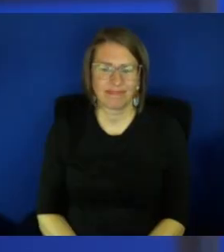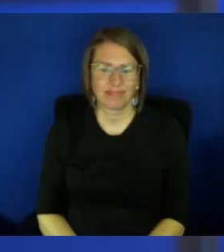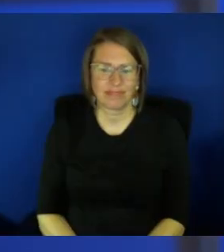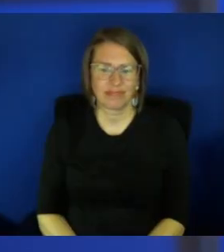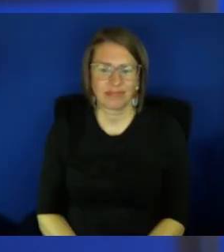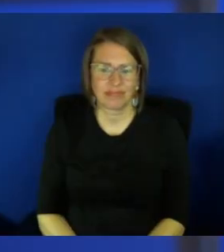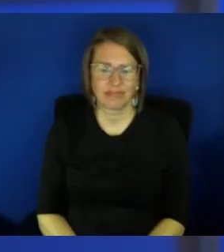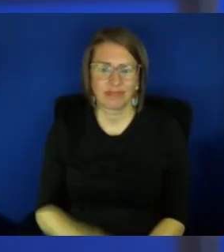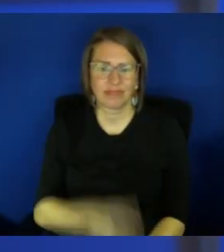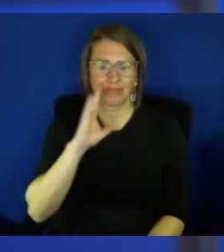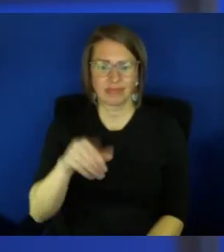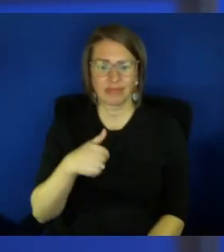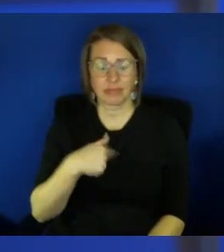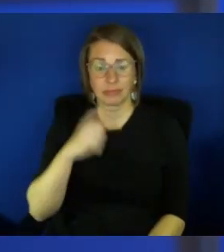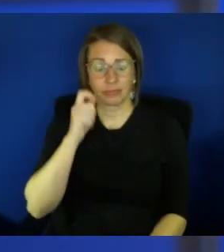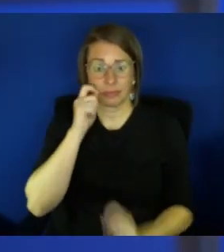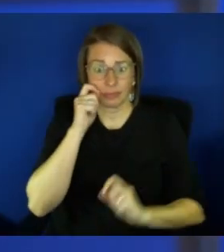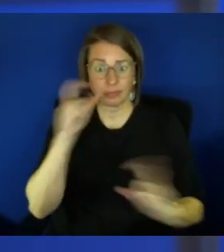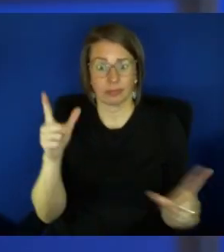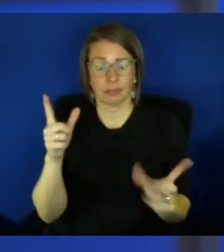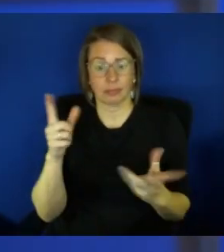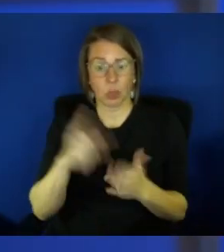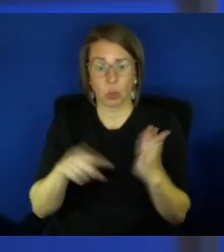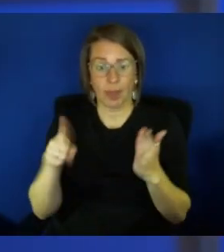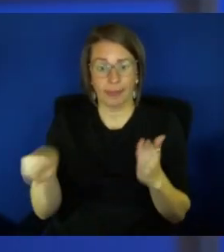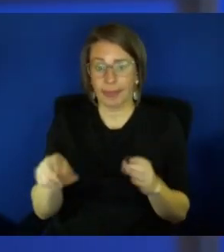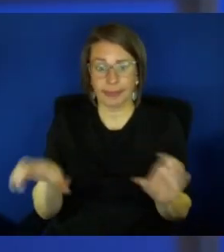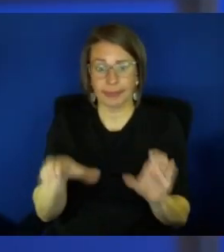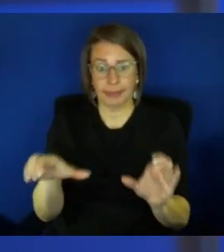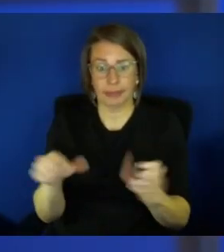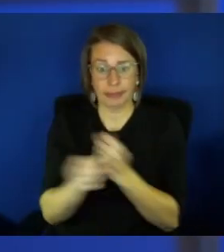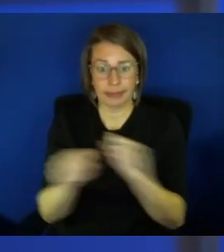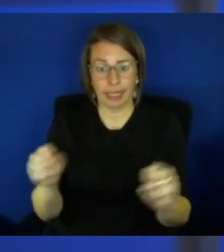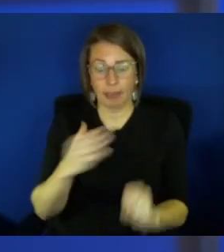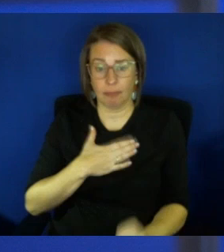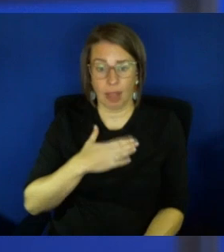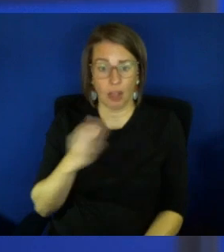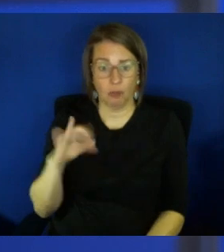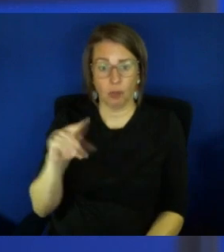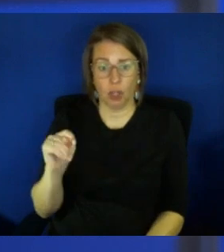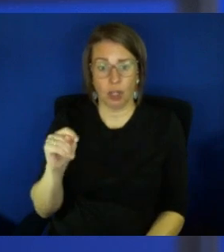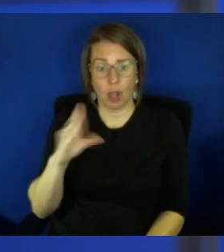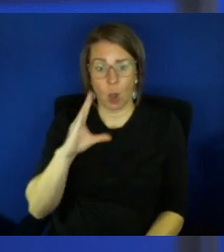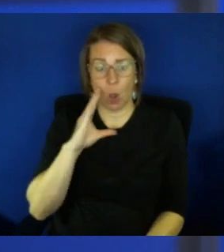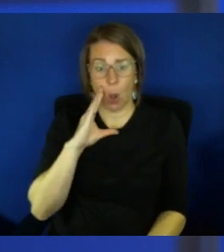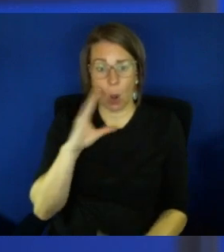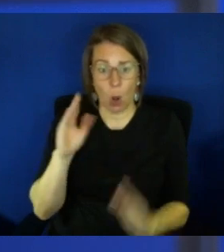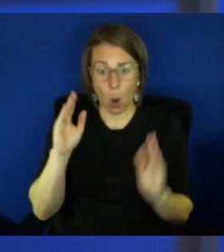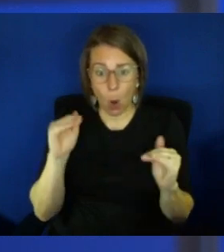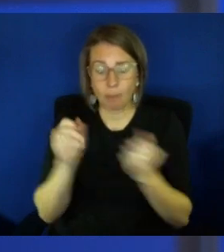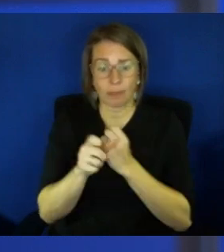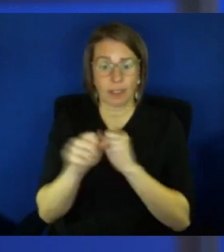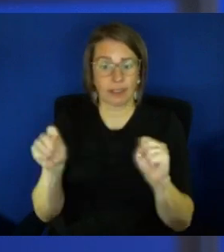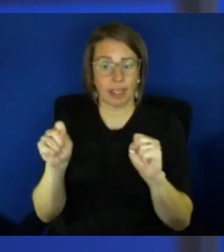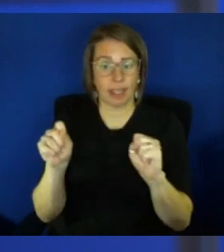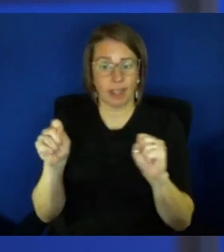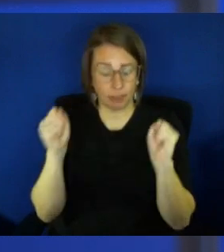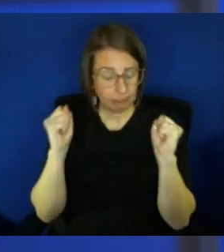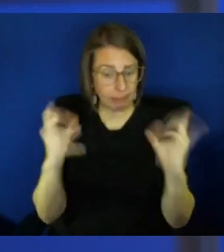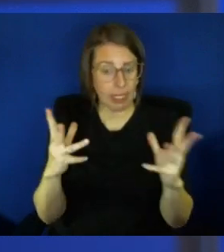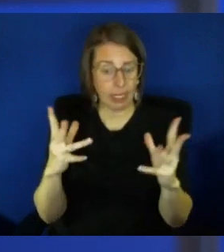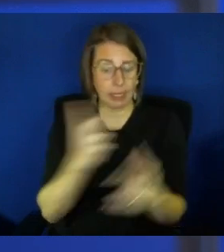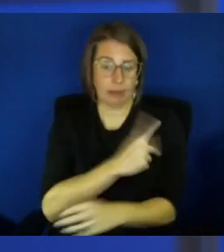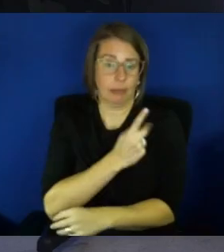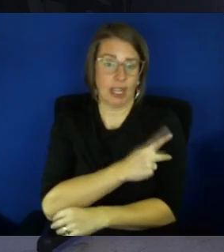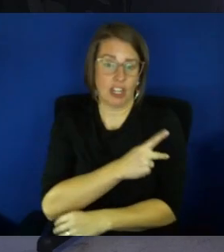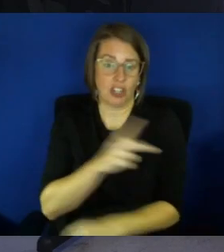I'm just amazed at what they did to save my foot, and I hope they do it for a lot of other people rather than just amputate. Yeah.